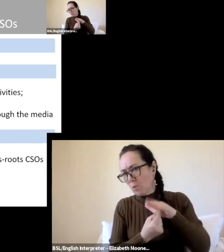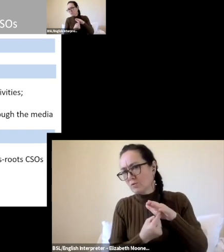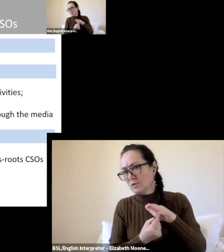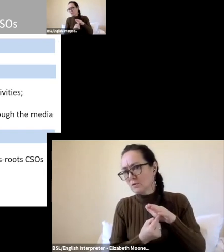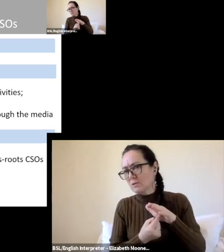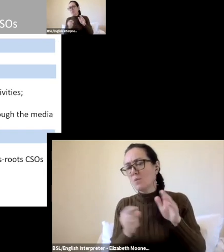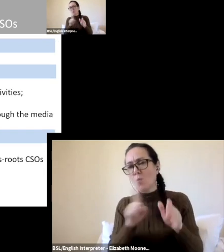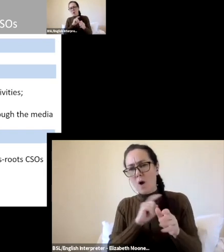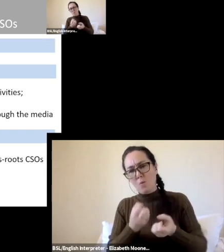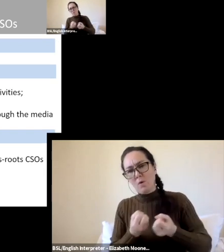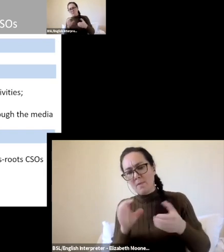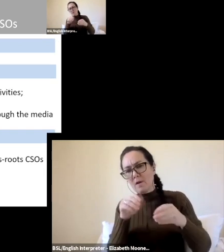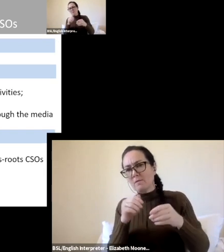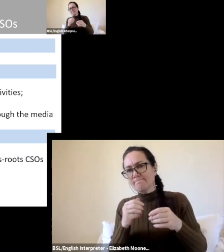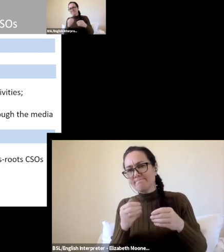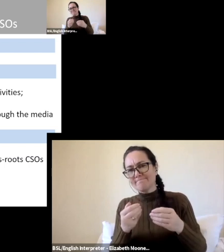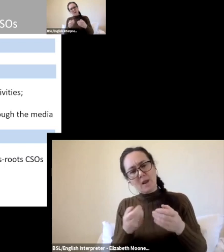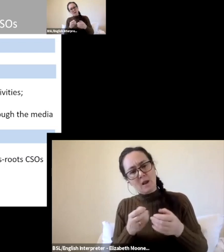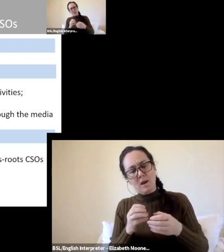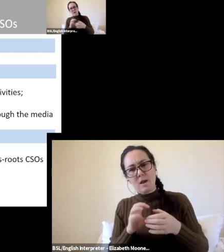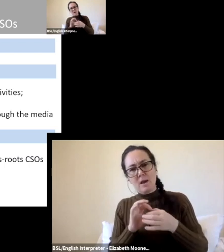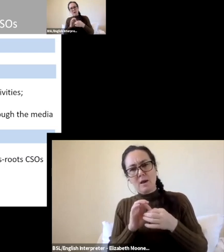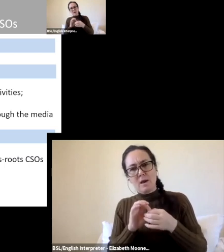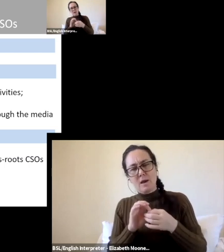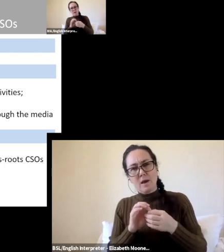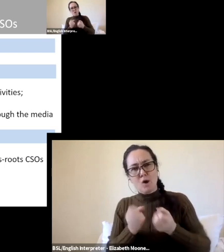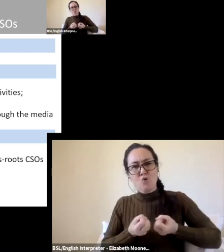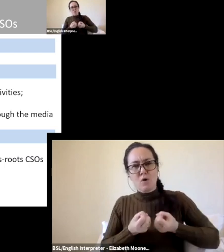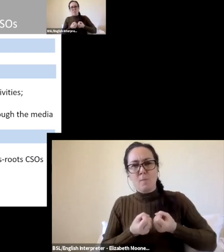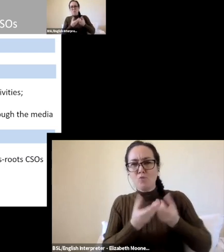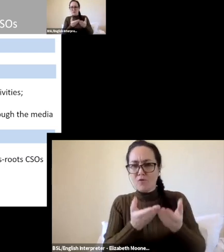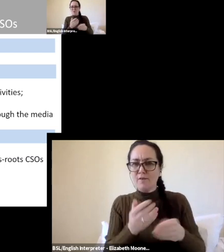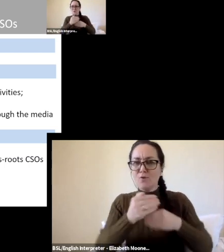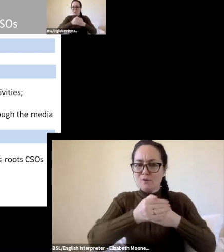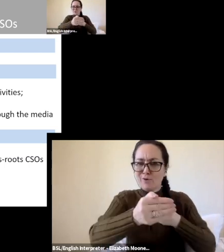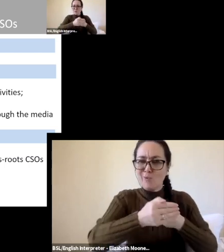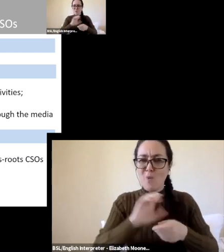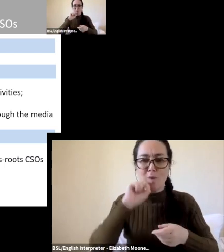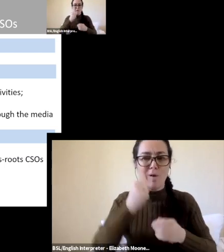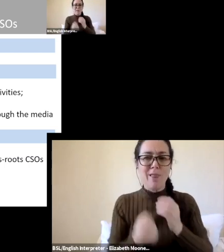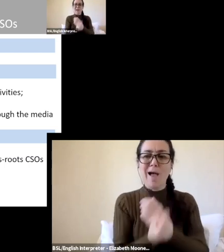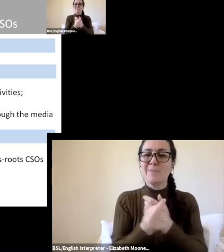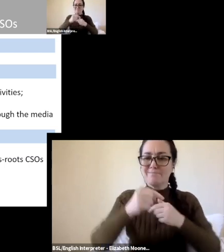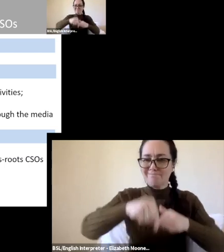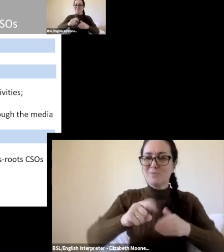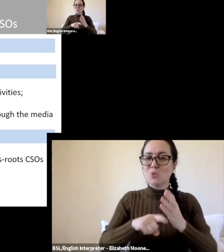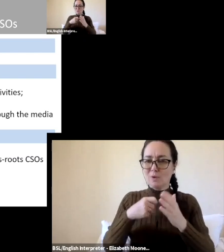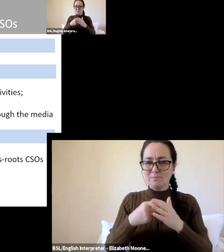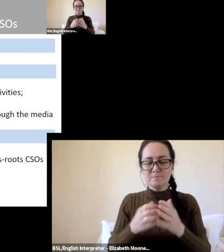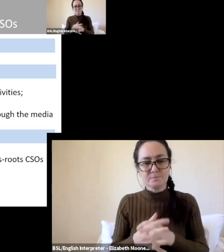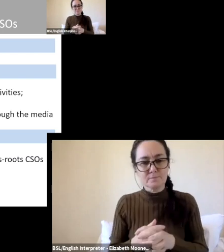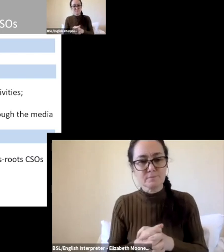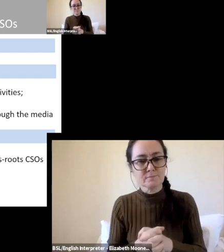future. And as I said, not only for the preparatory phase, but this cooperation and this coordination